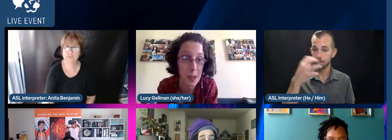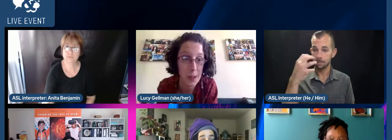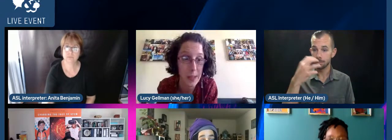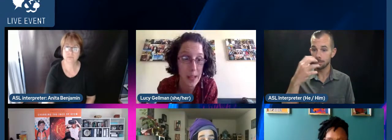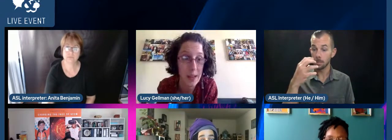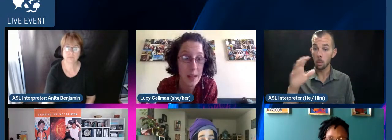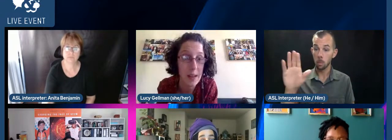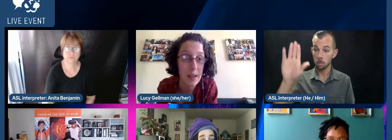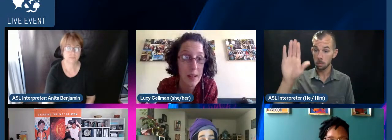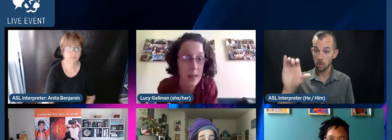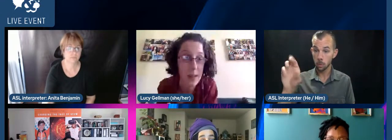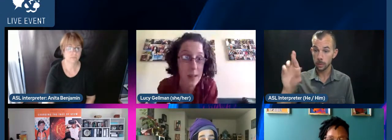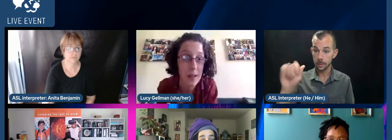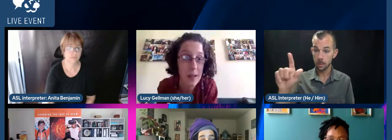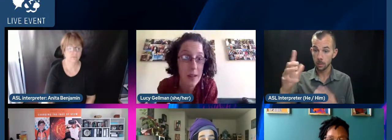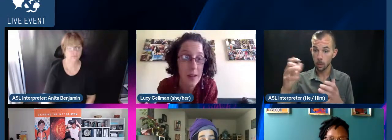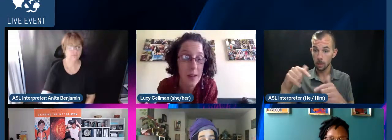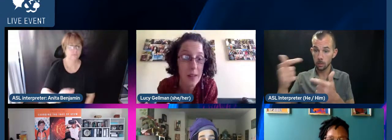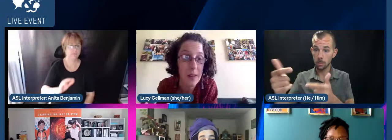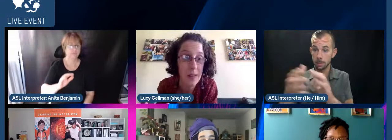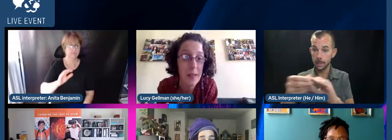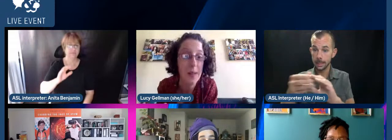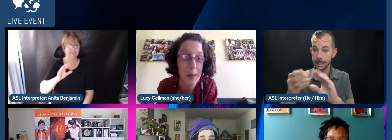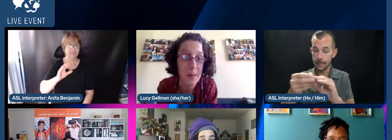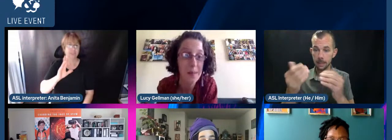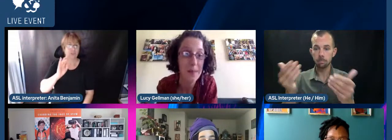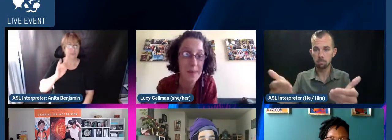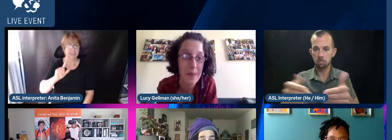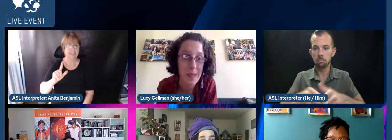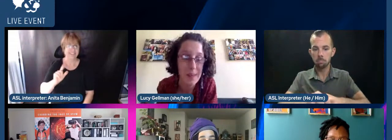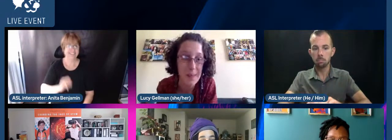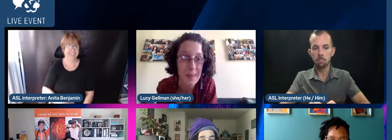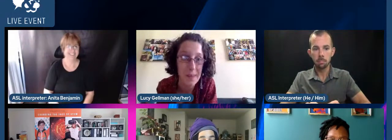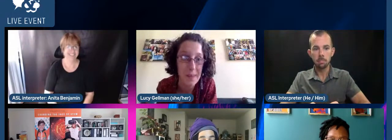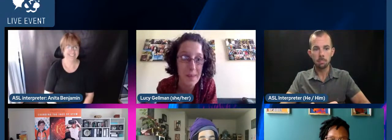Crystal, were you speaking? I was.